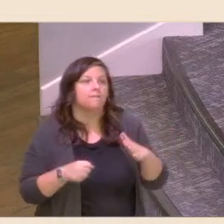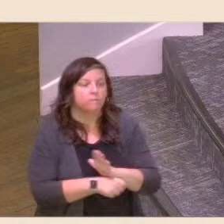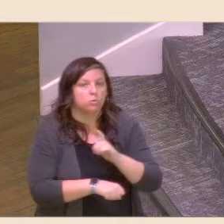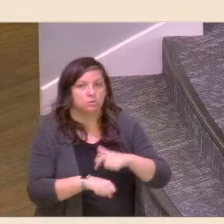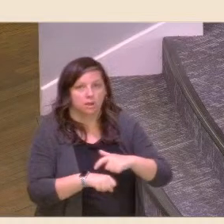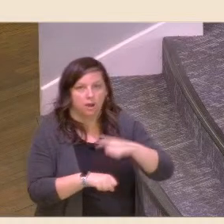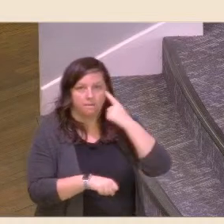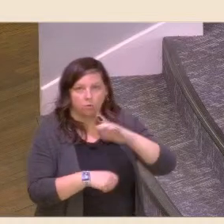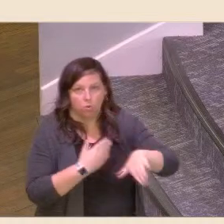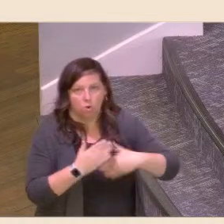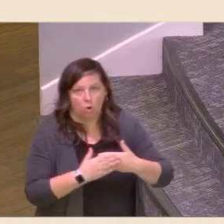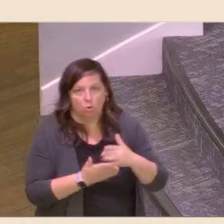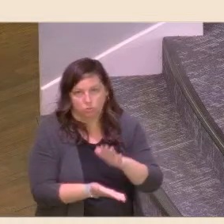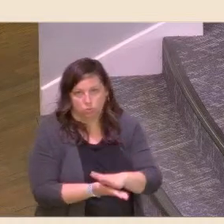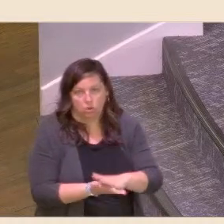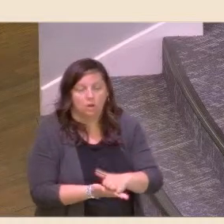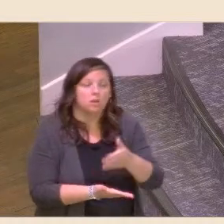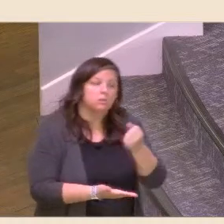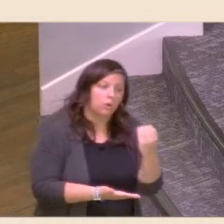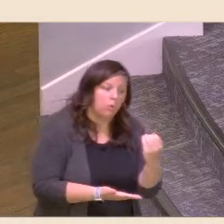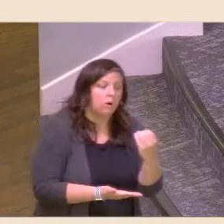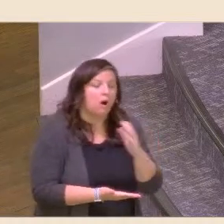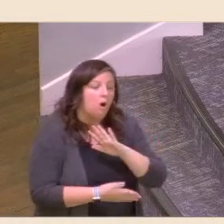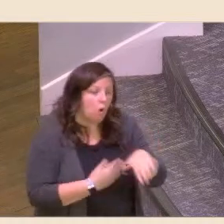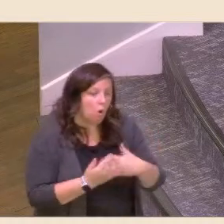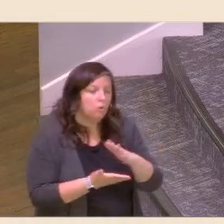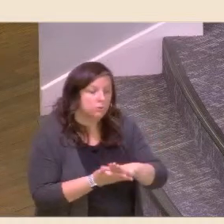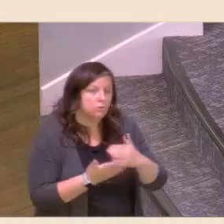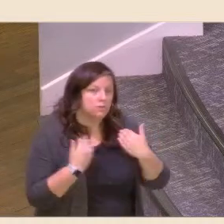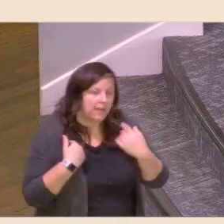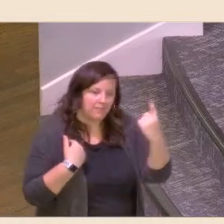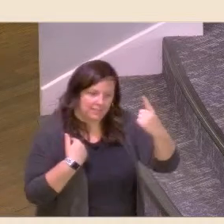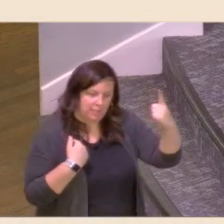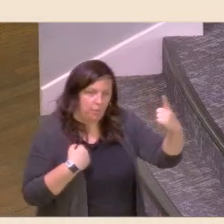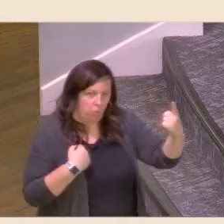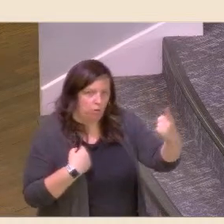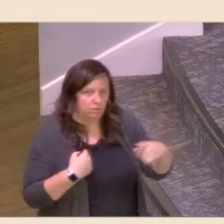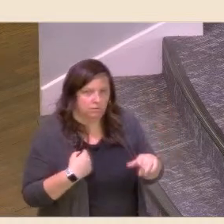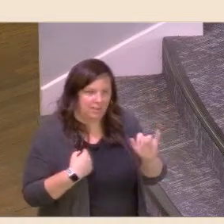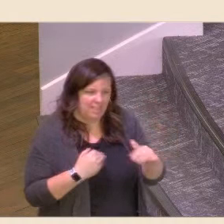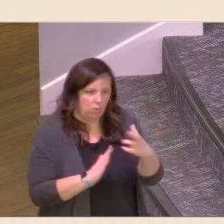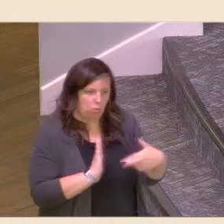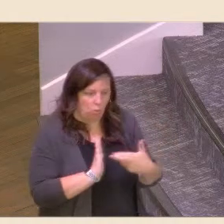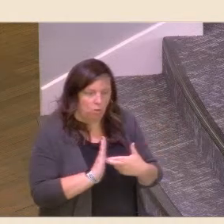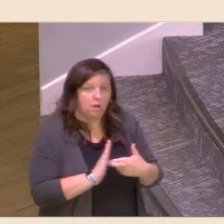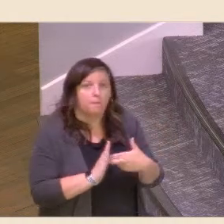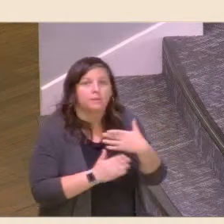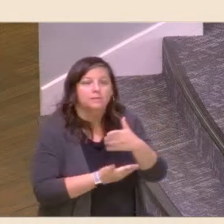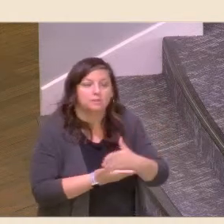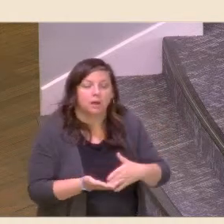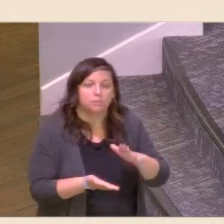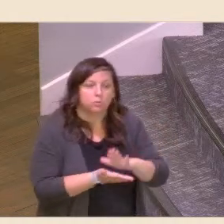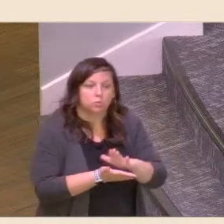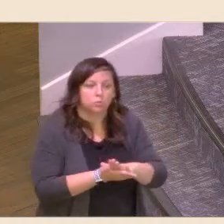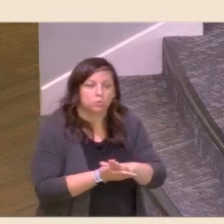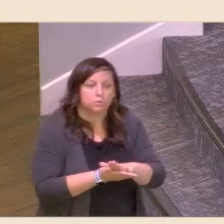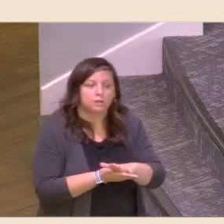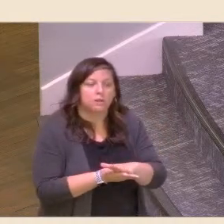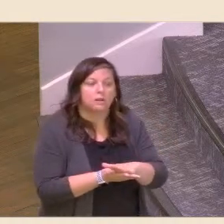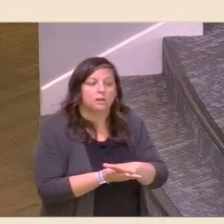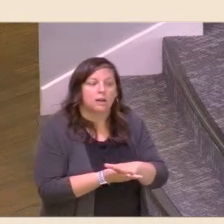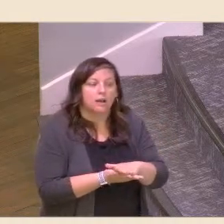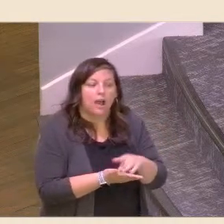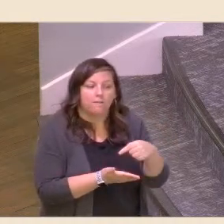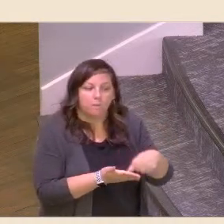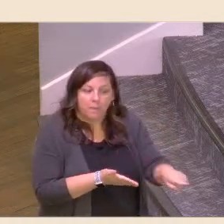some schools have had them, all schools have someone serving in that capacity. Mhm. Some schools have been able to pay for them full-time